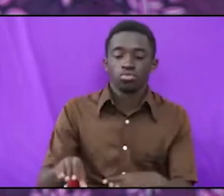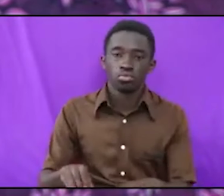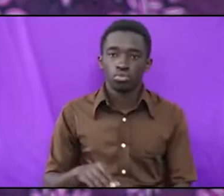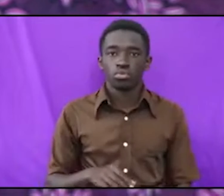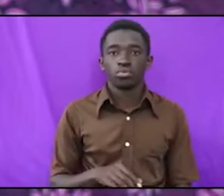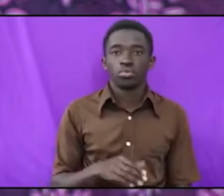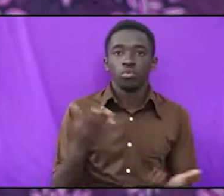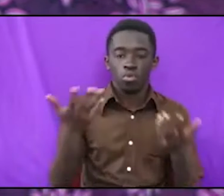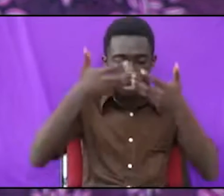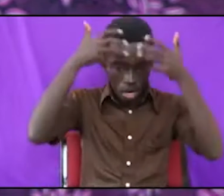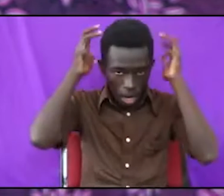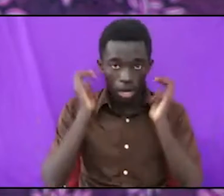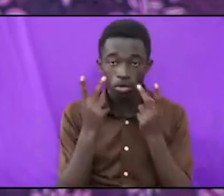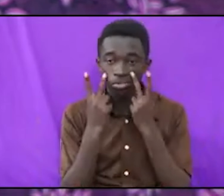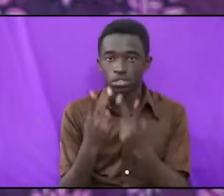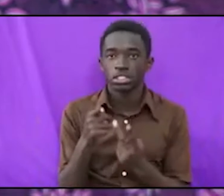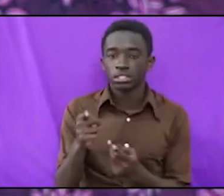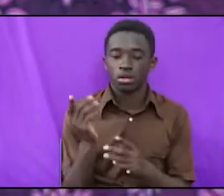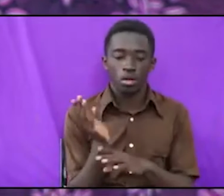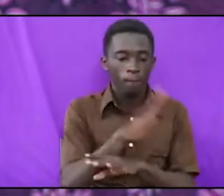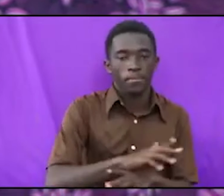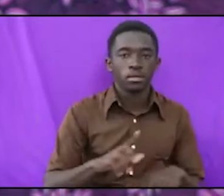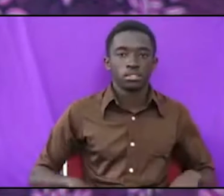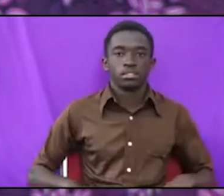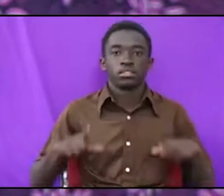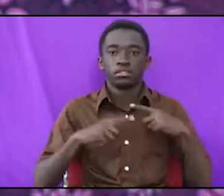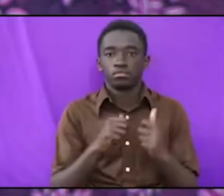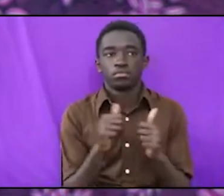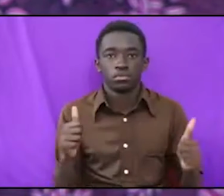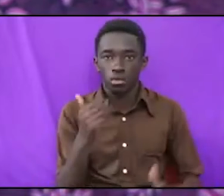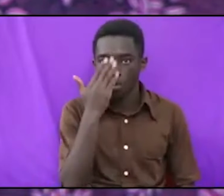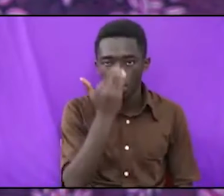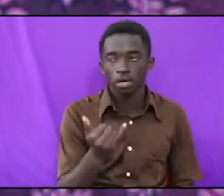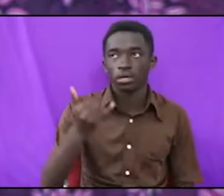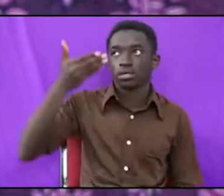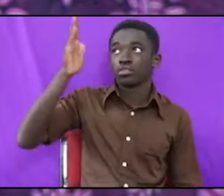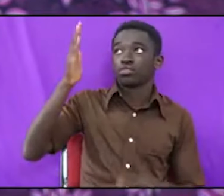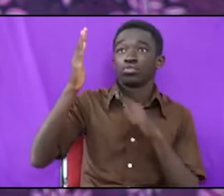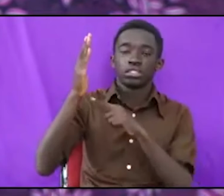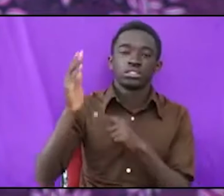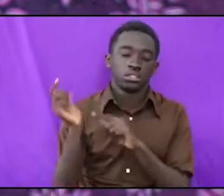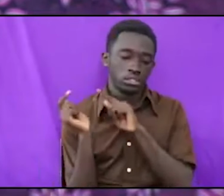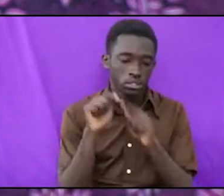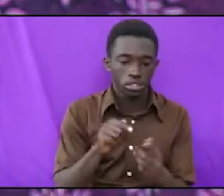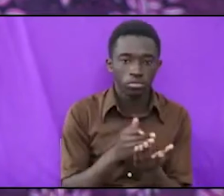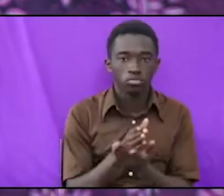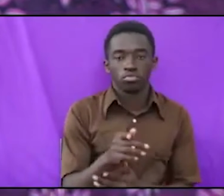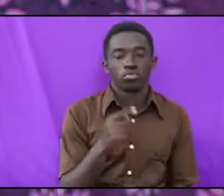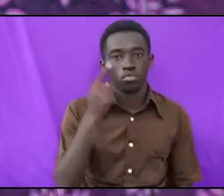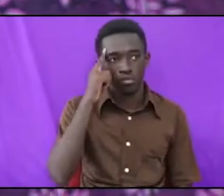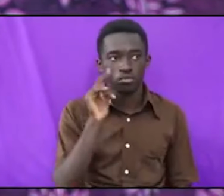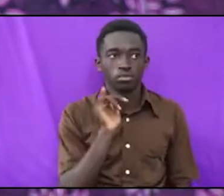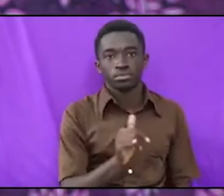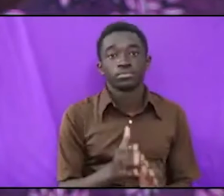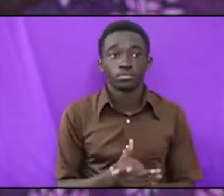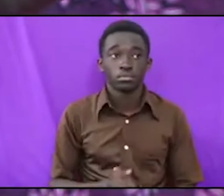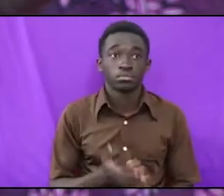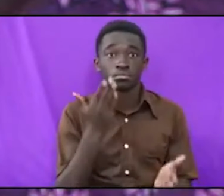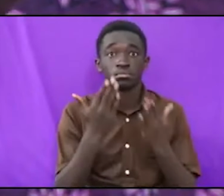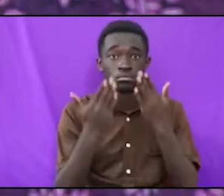alive. He came out alive because God came through for him. I don't know